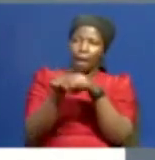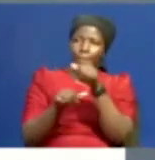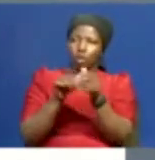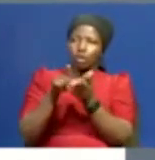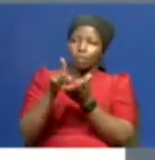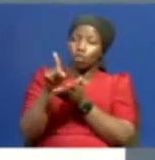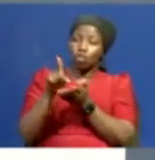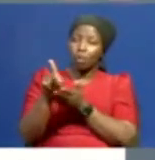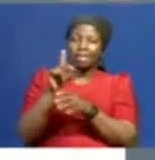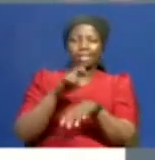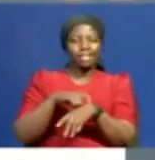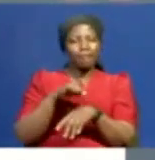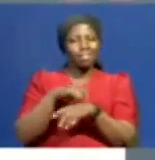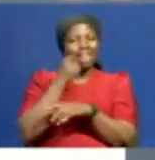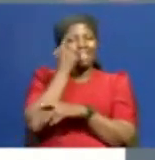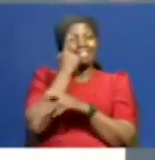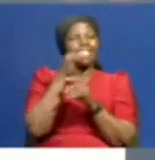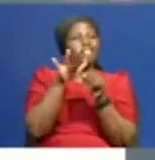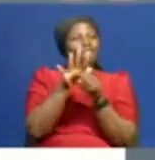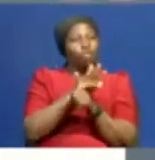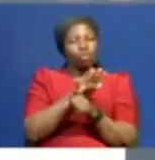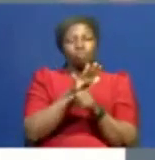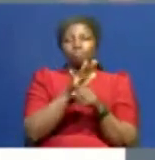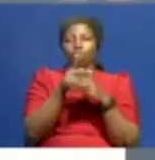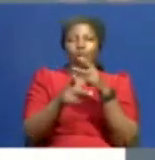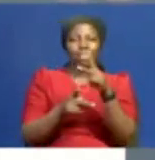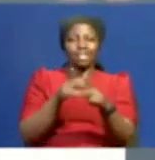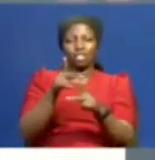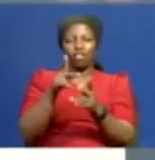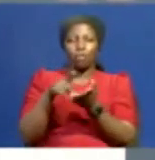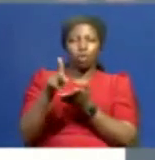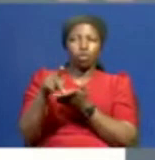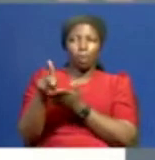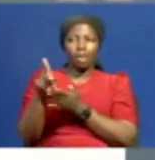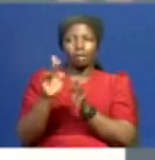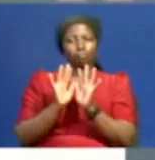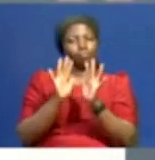the whole cycle of procurement.